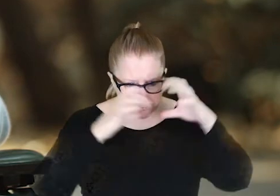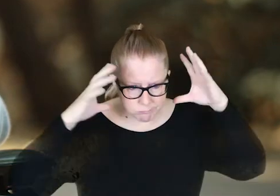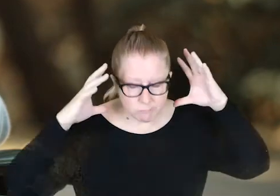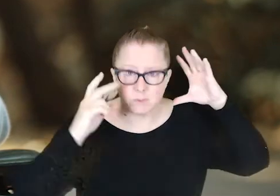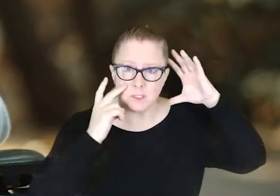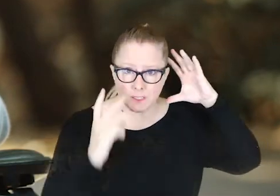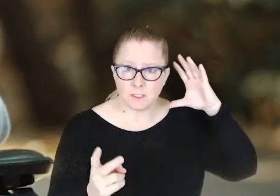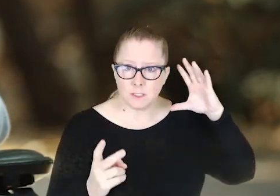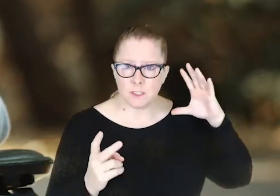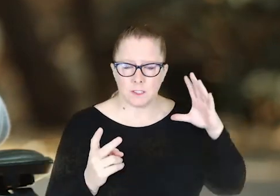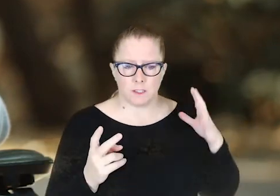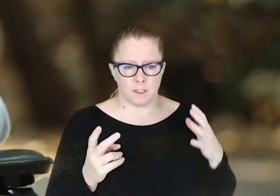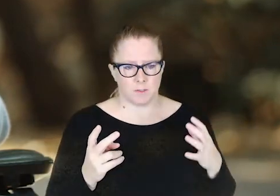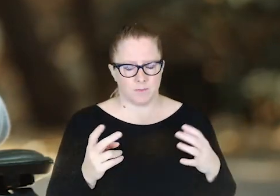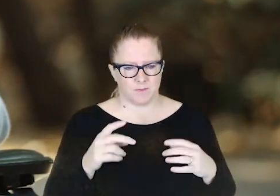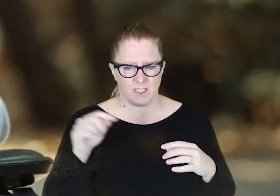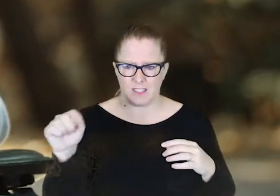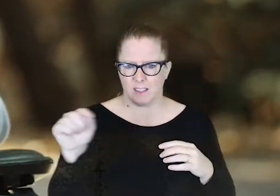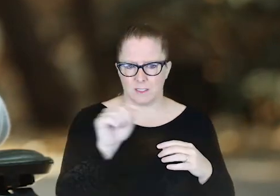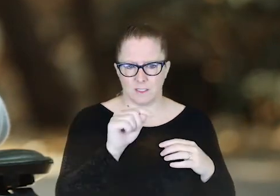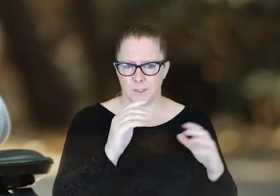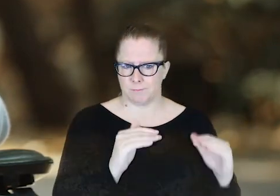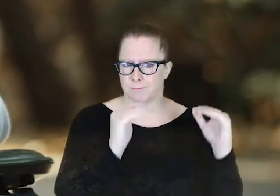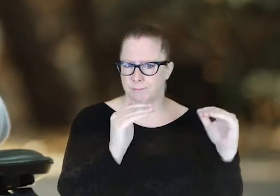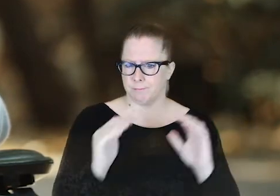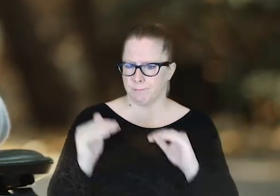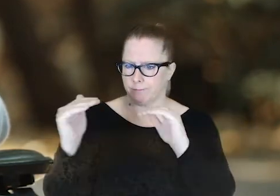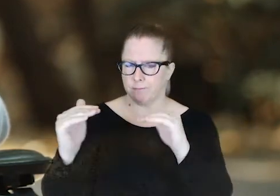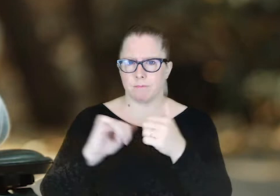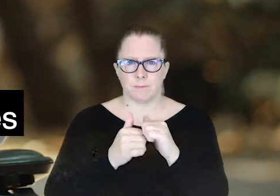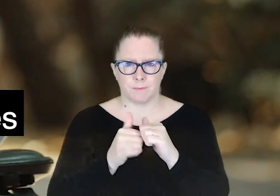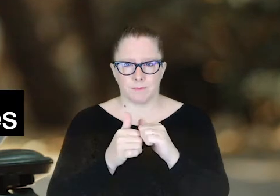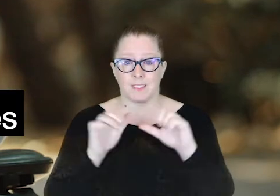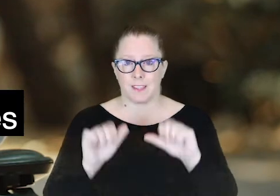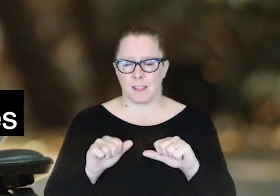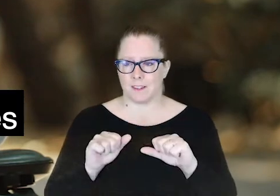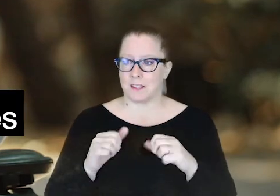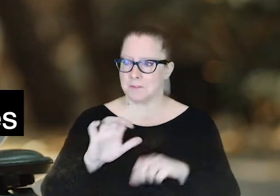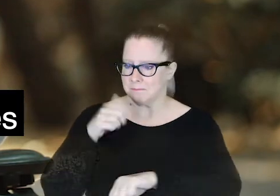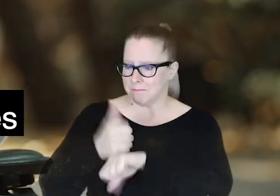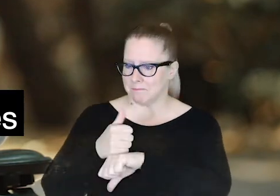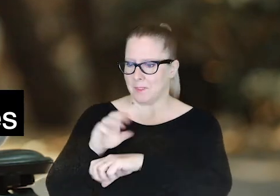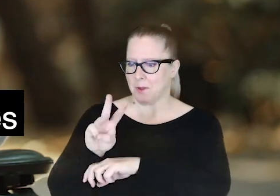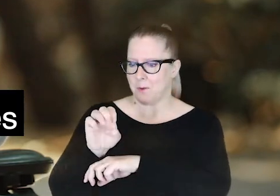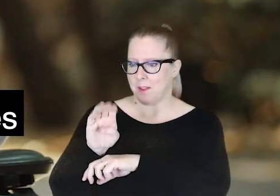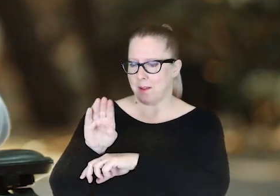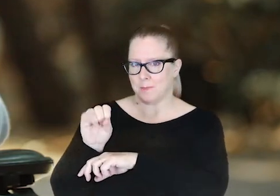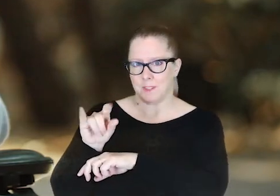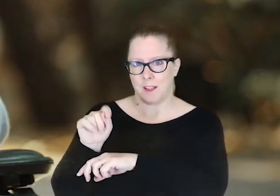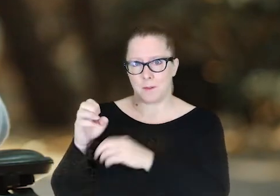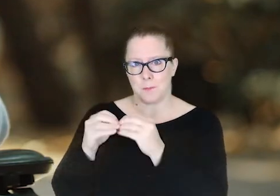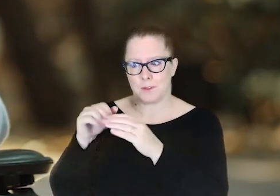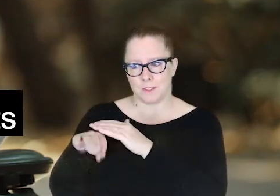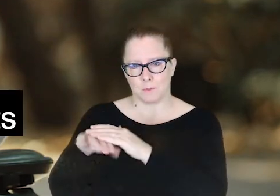at some of what these standards are, you'll be able to build those websites